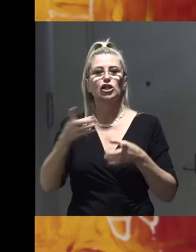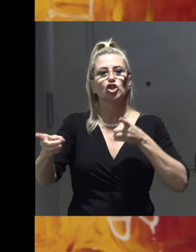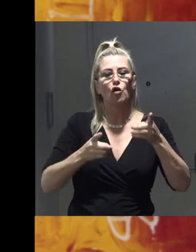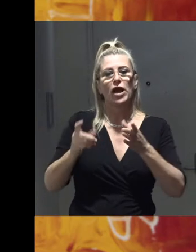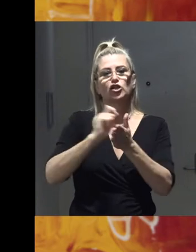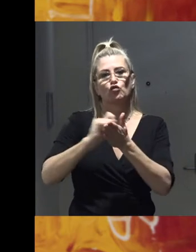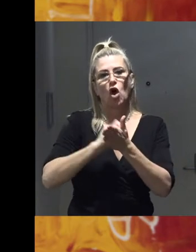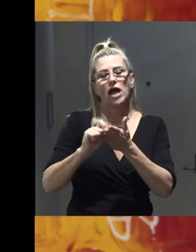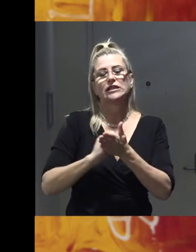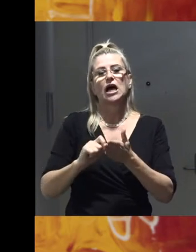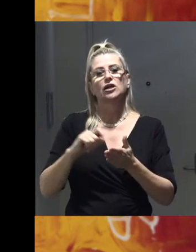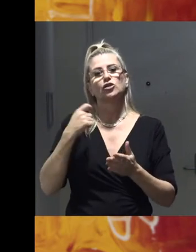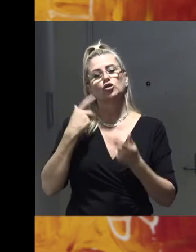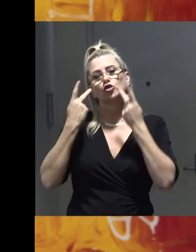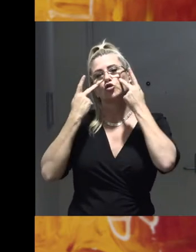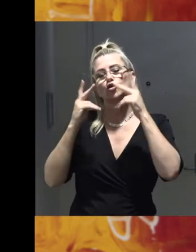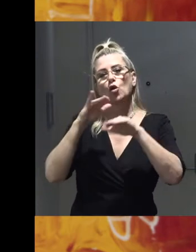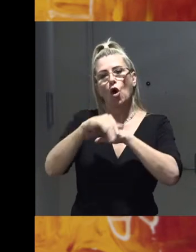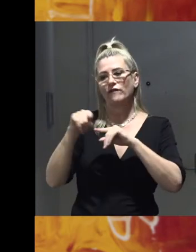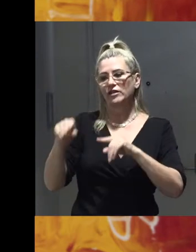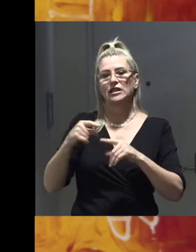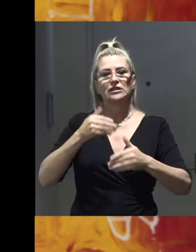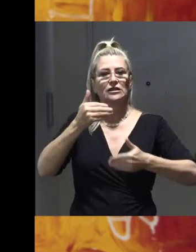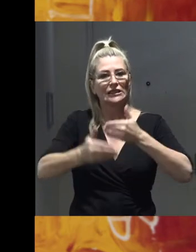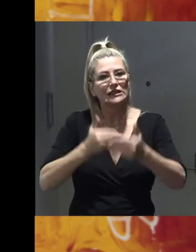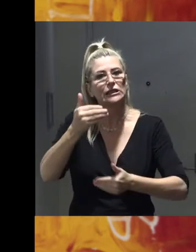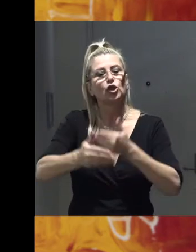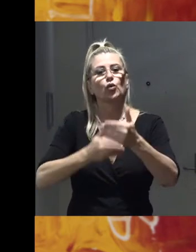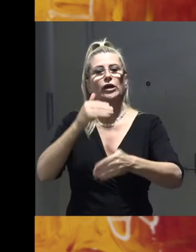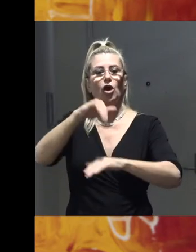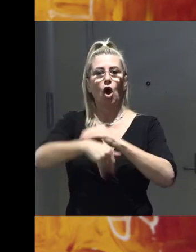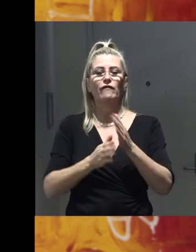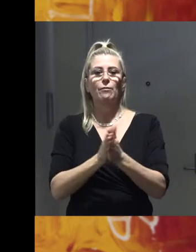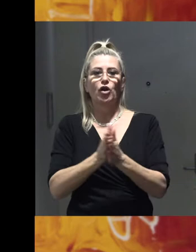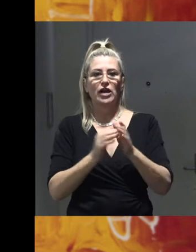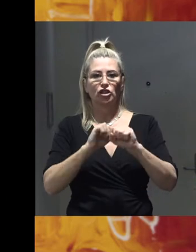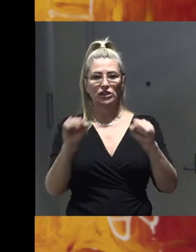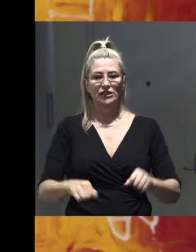on this sort of continuum on the approach motivation system.